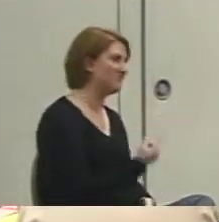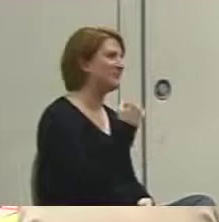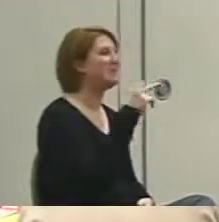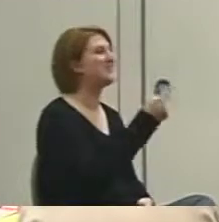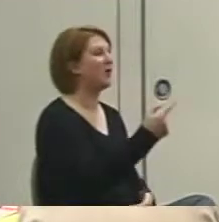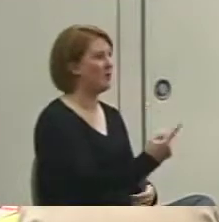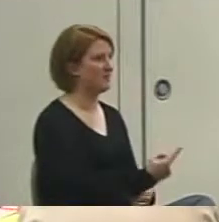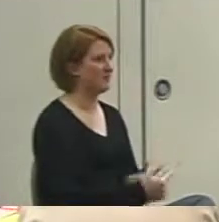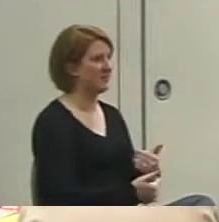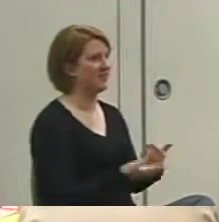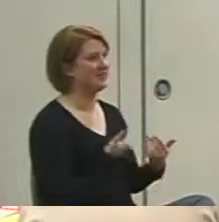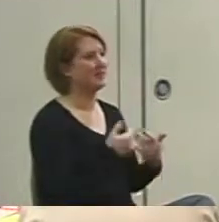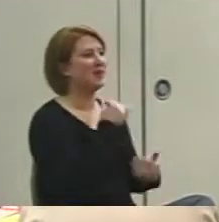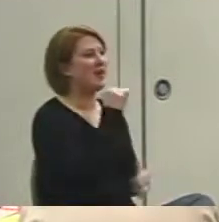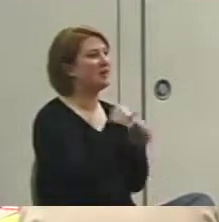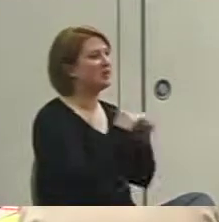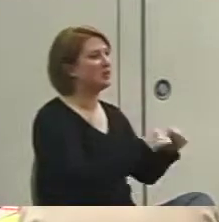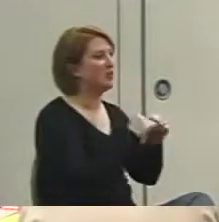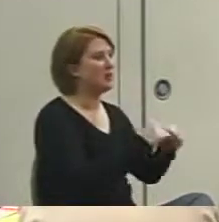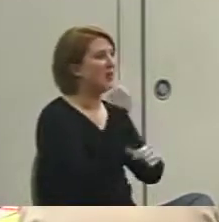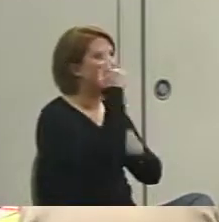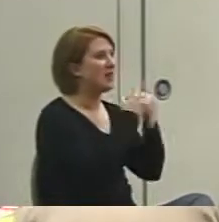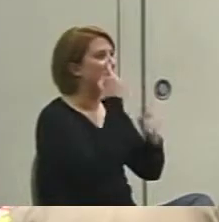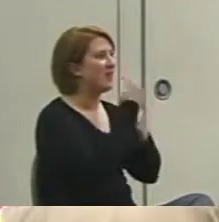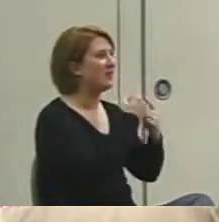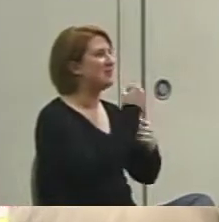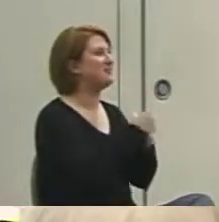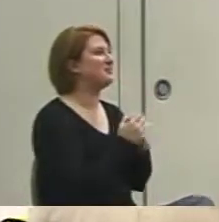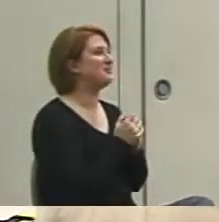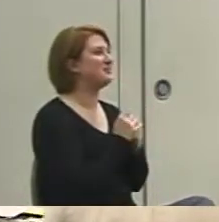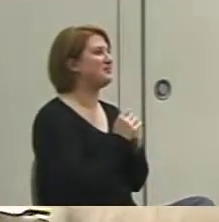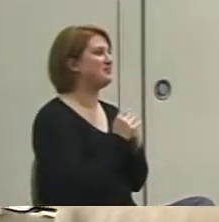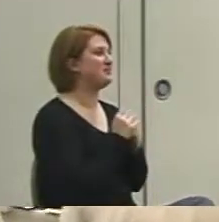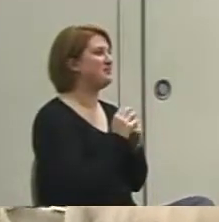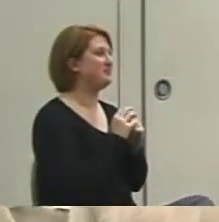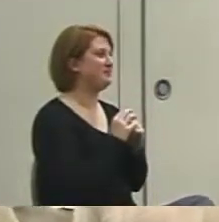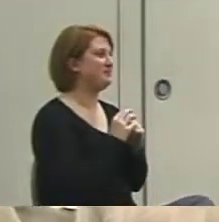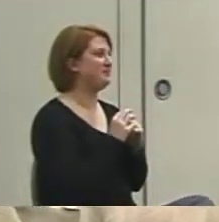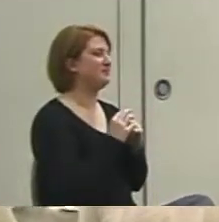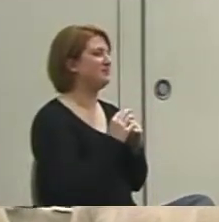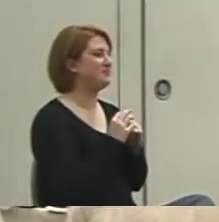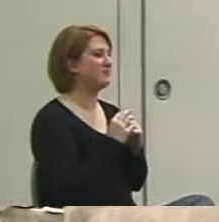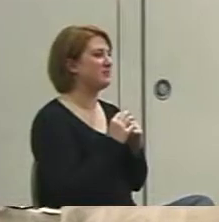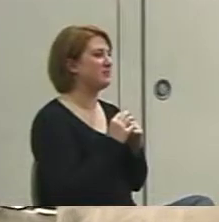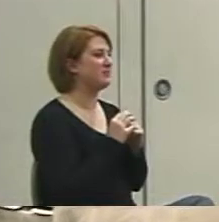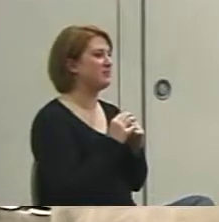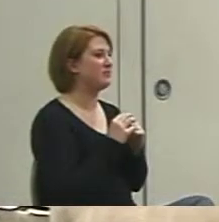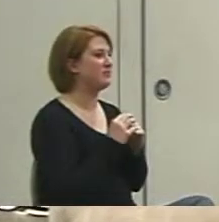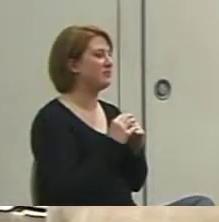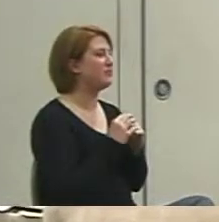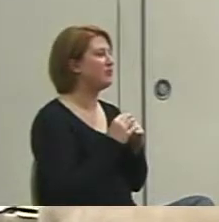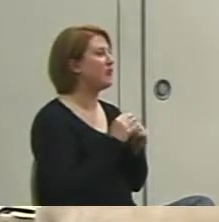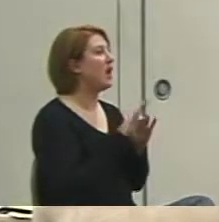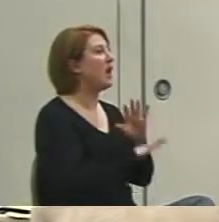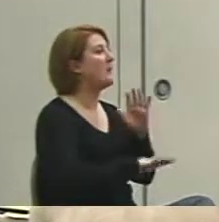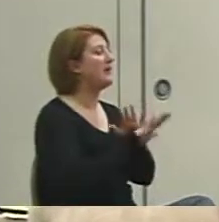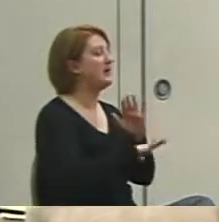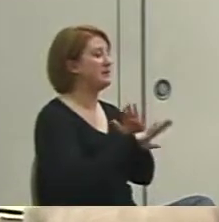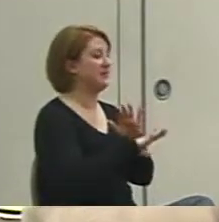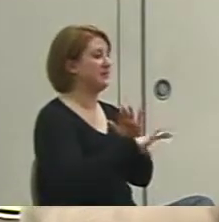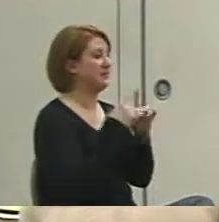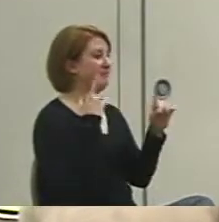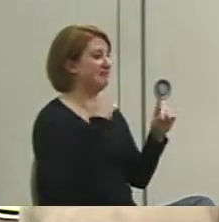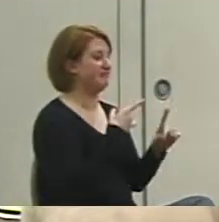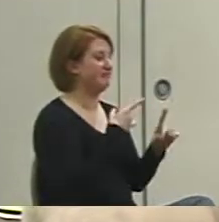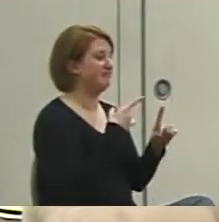second one, because you didn't have to continually think about it. That's what I'd urge you to think about when you do this in your classroom. It